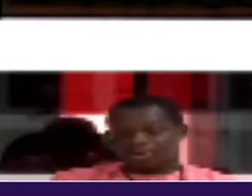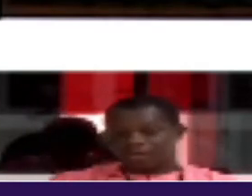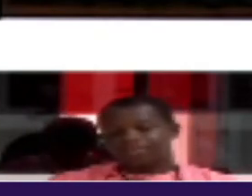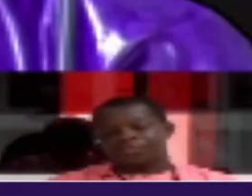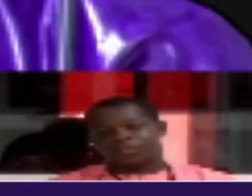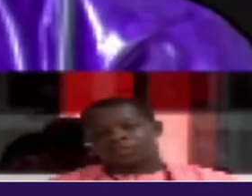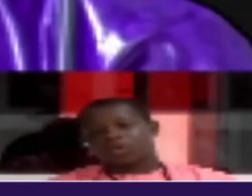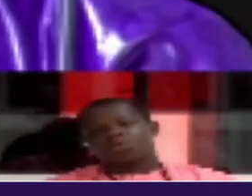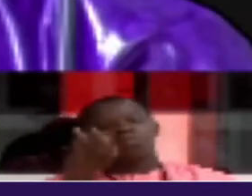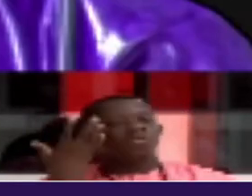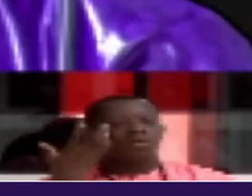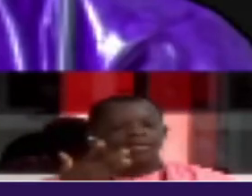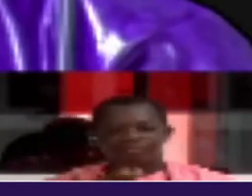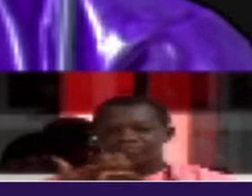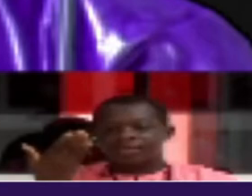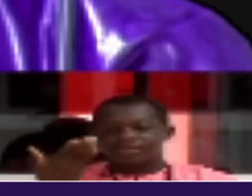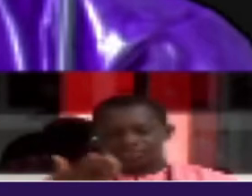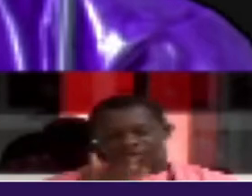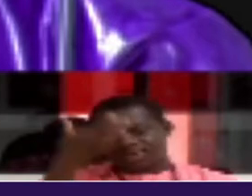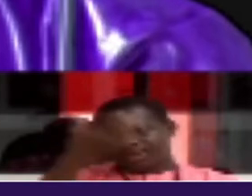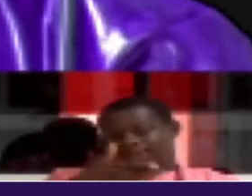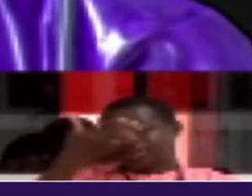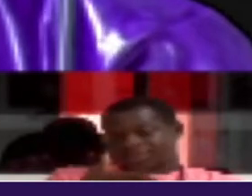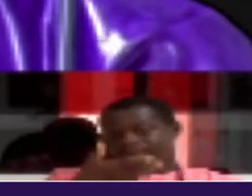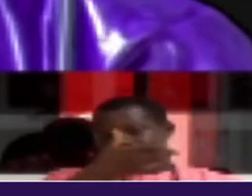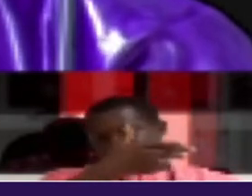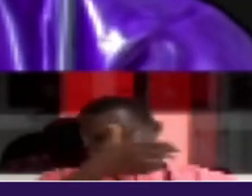When did you complete? I completed in 1996.